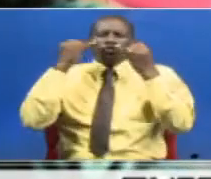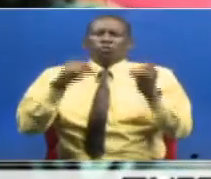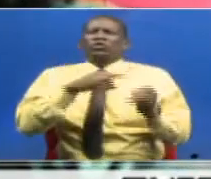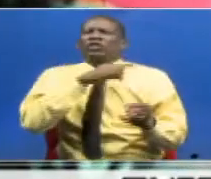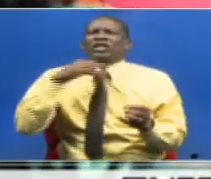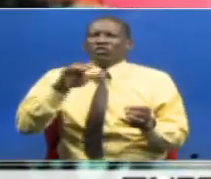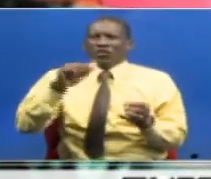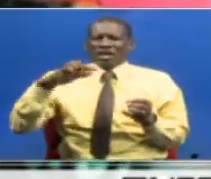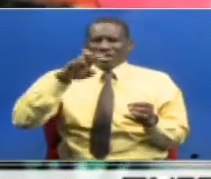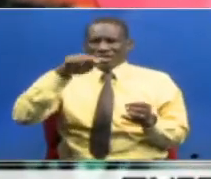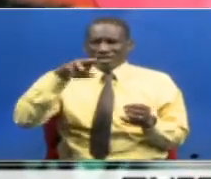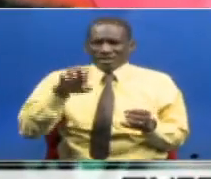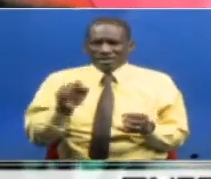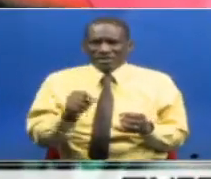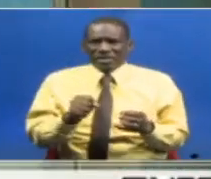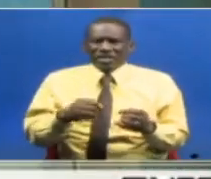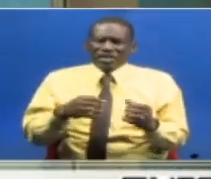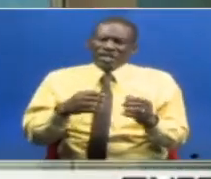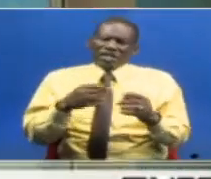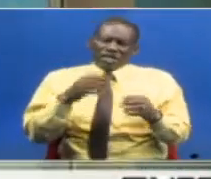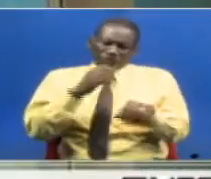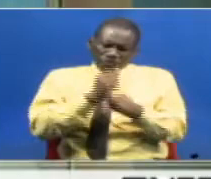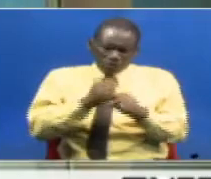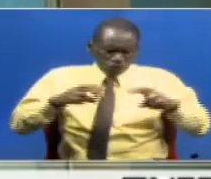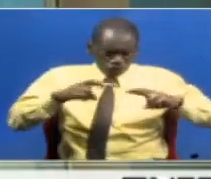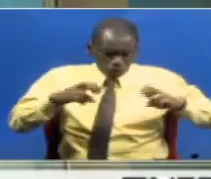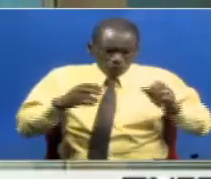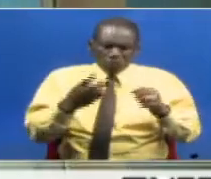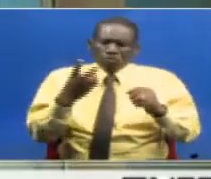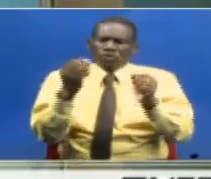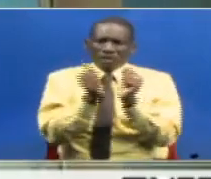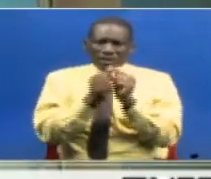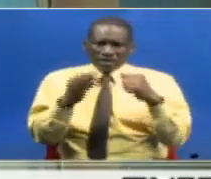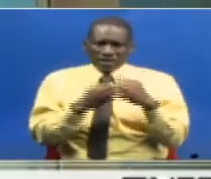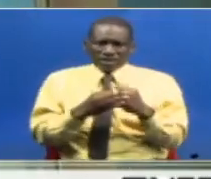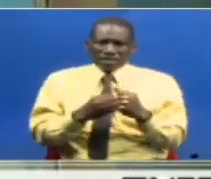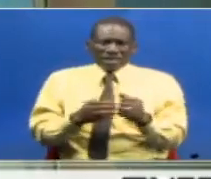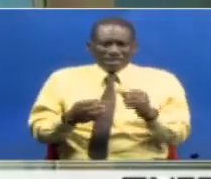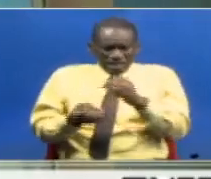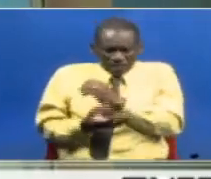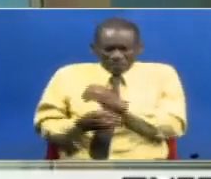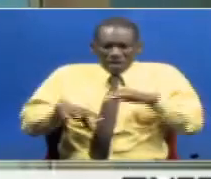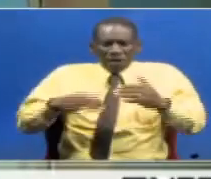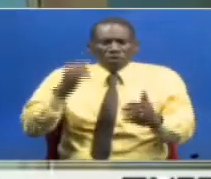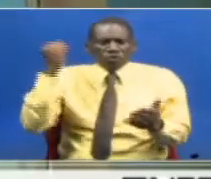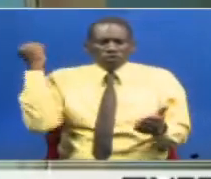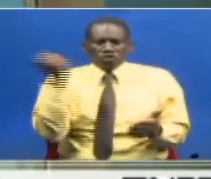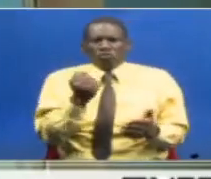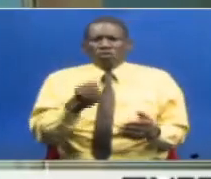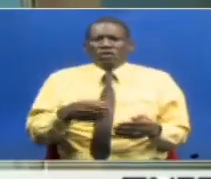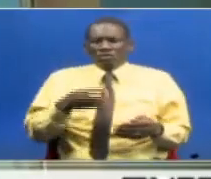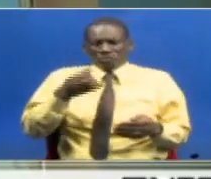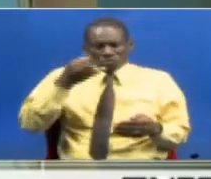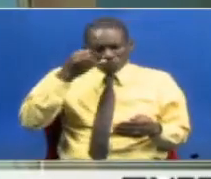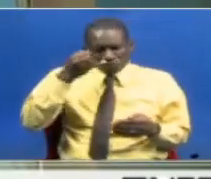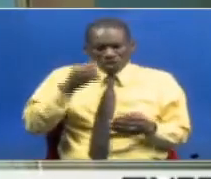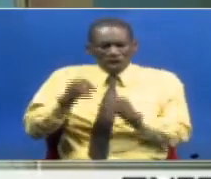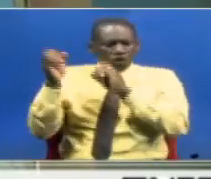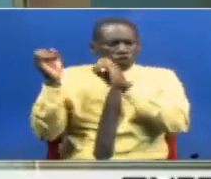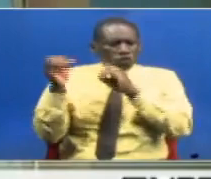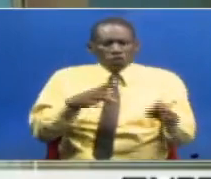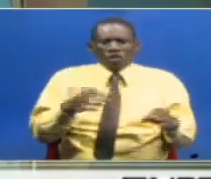quoted in a 2018 inquest into her death, narrated the callous nature in which she was stabbed, drugged, and thrown into a